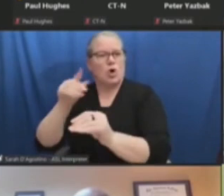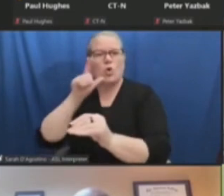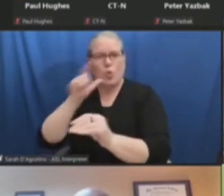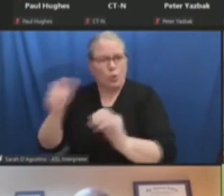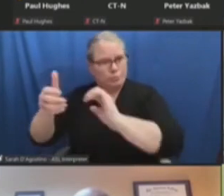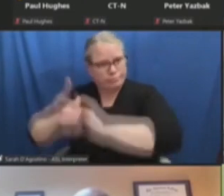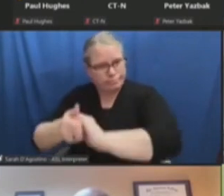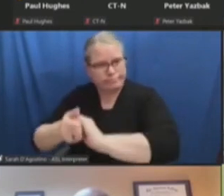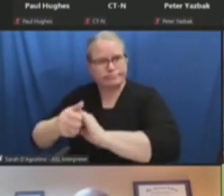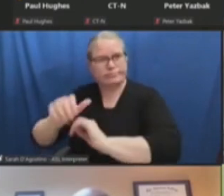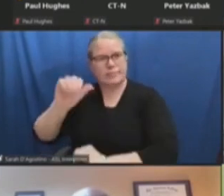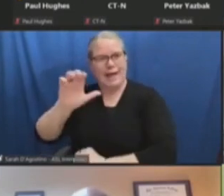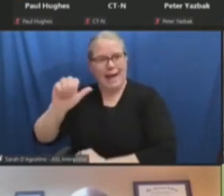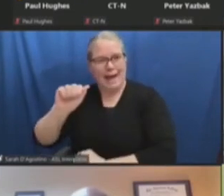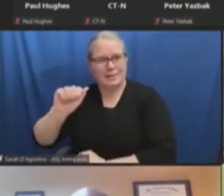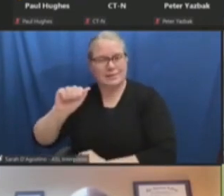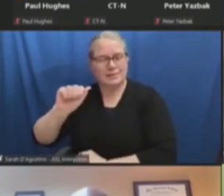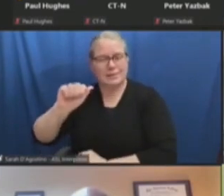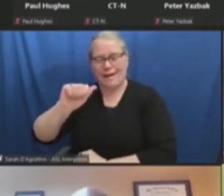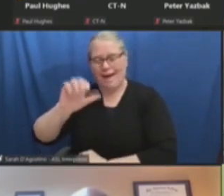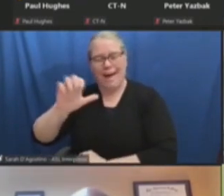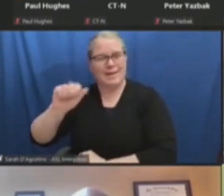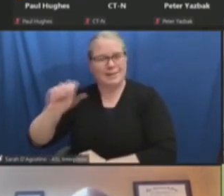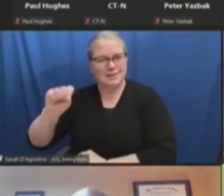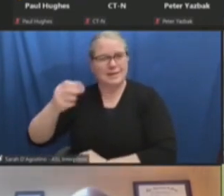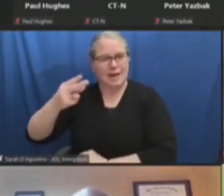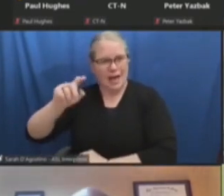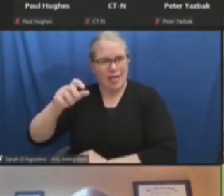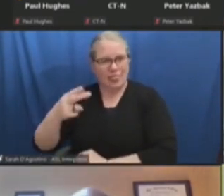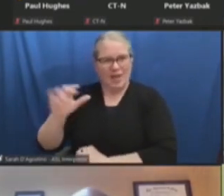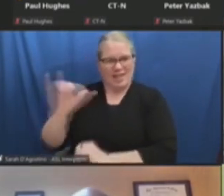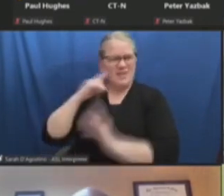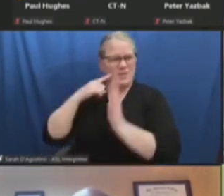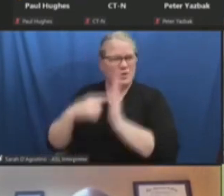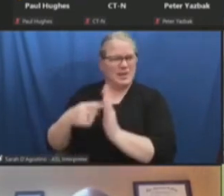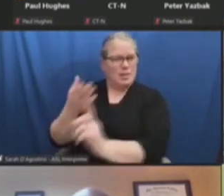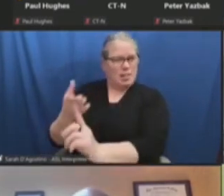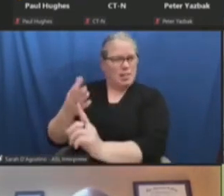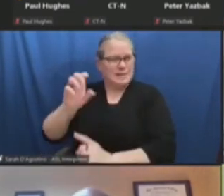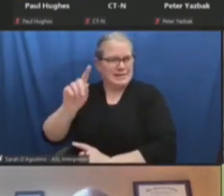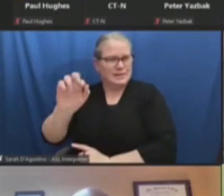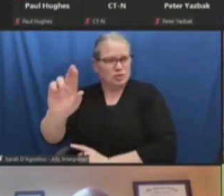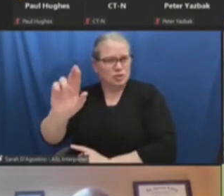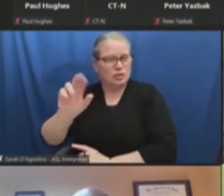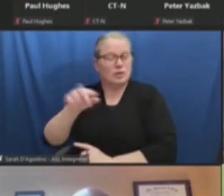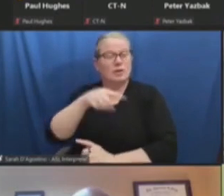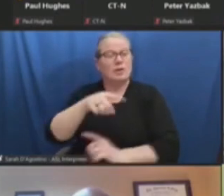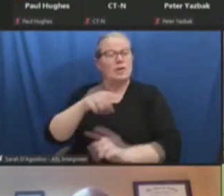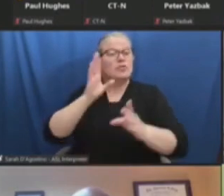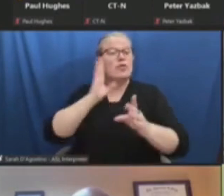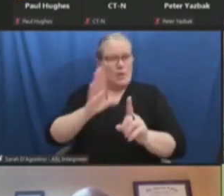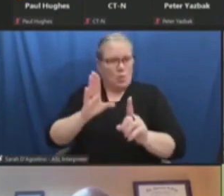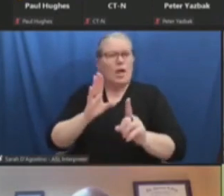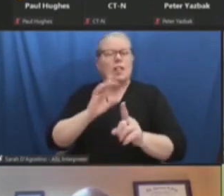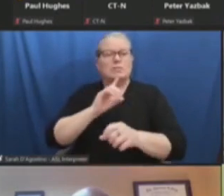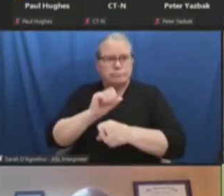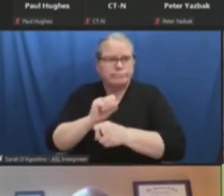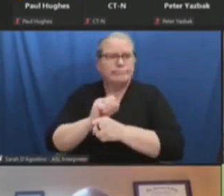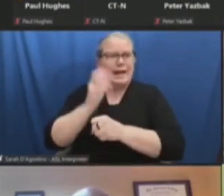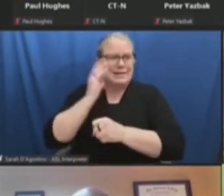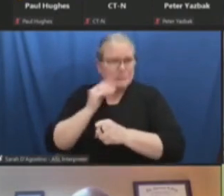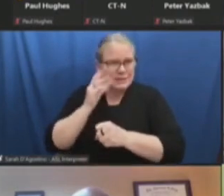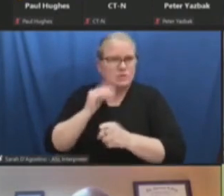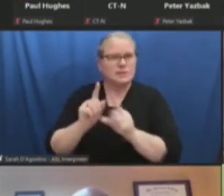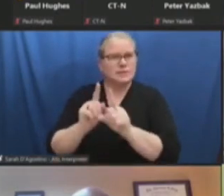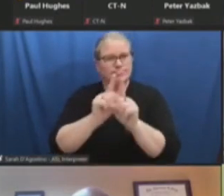Caesar, and they will get hands-on experience before they enter the field. And so they will have